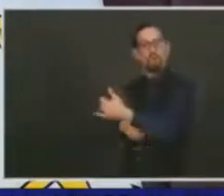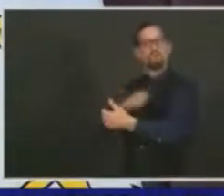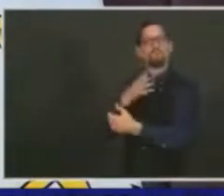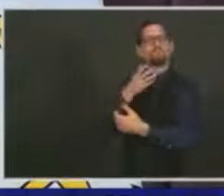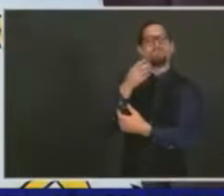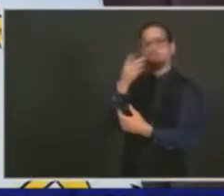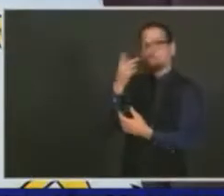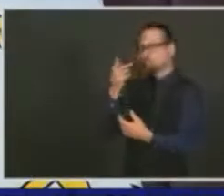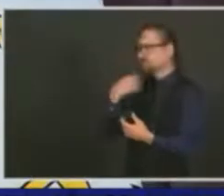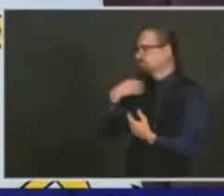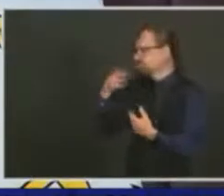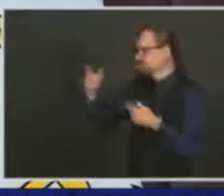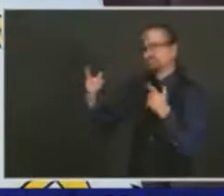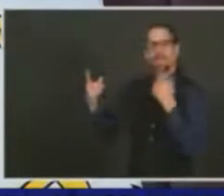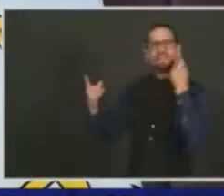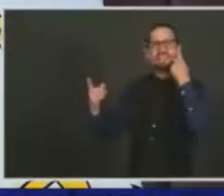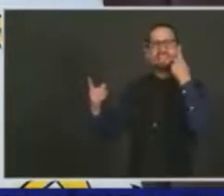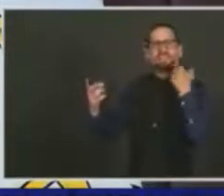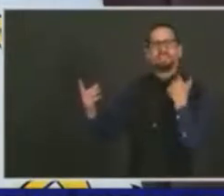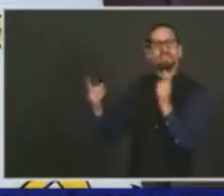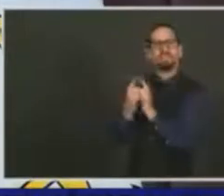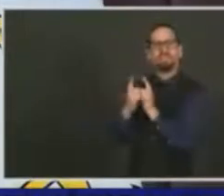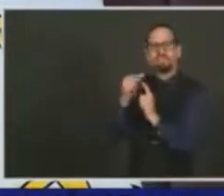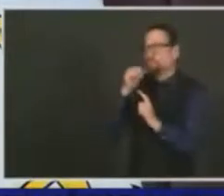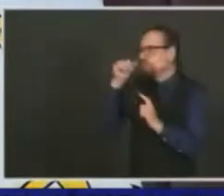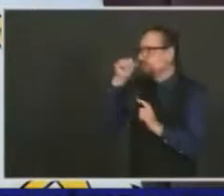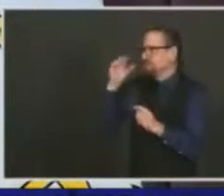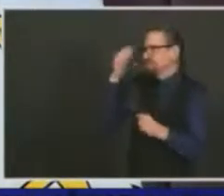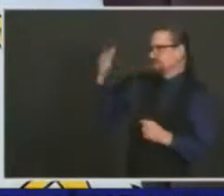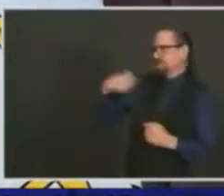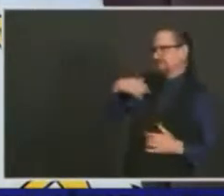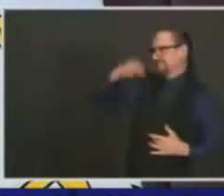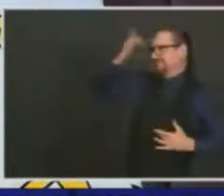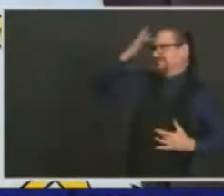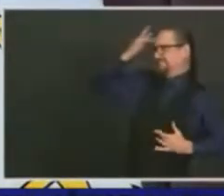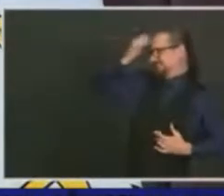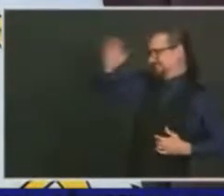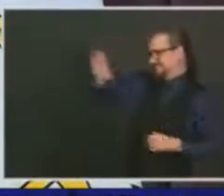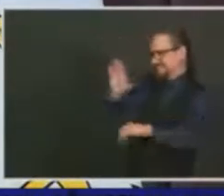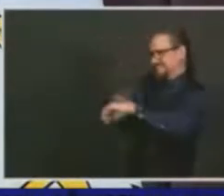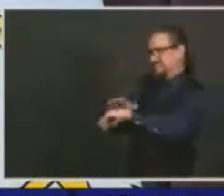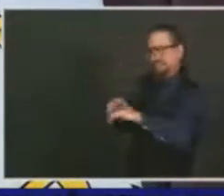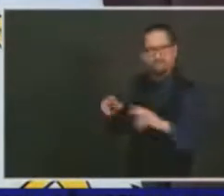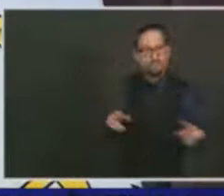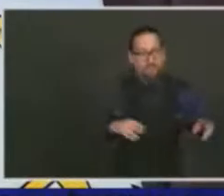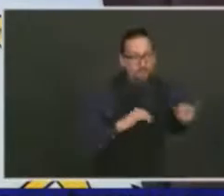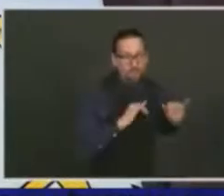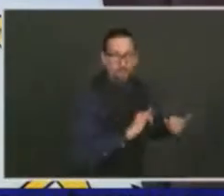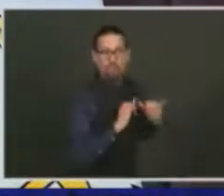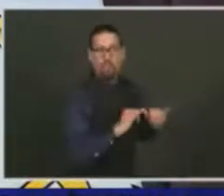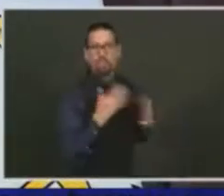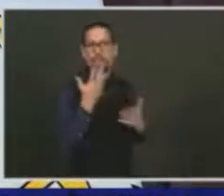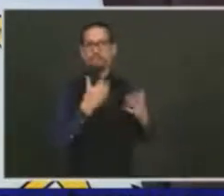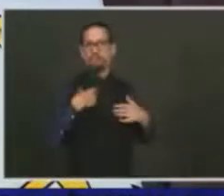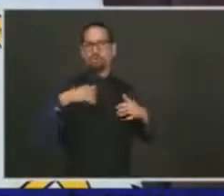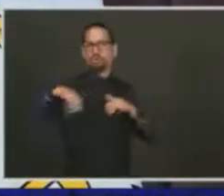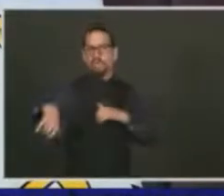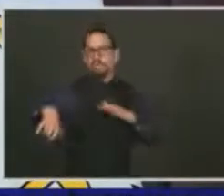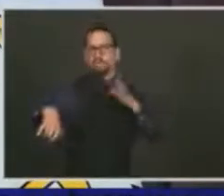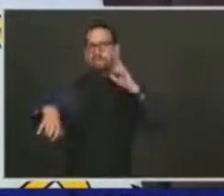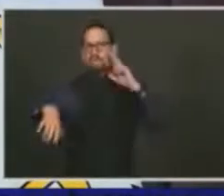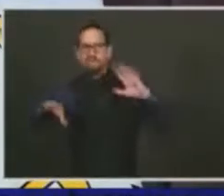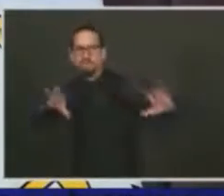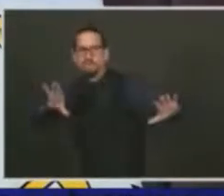you are empowered with the information of what you need to do. Whether you need to get the test scheduled or not, you